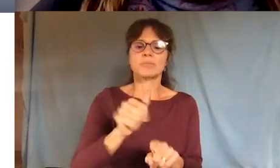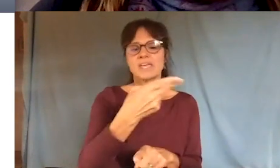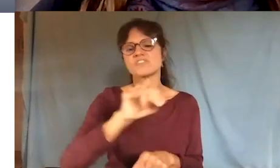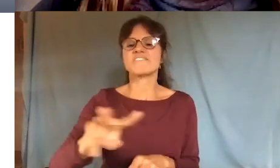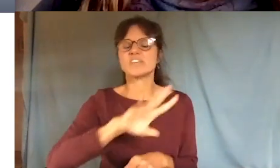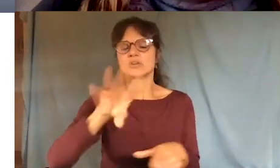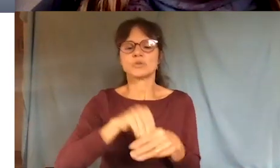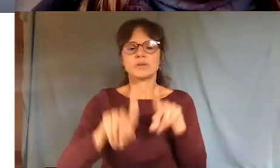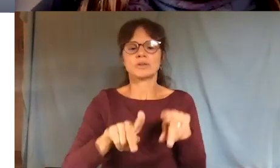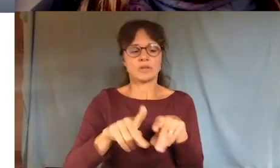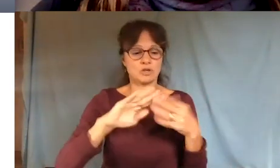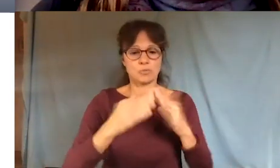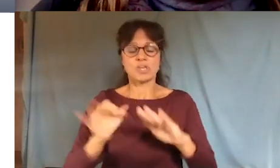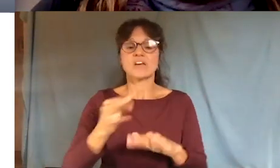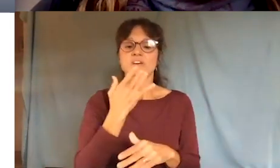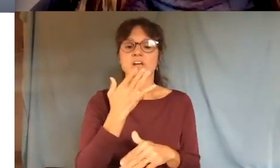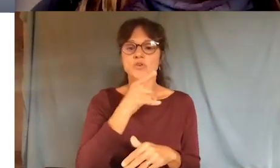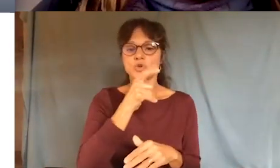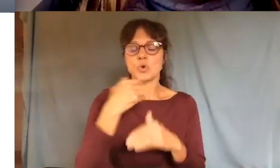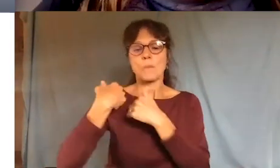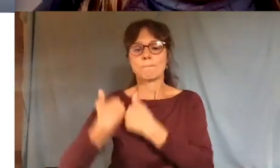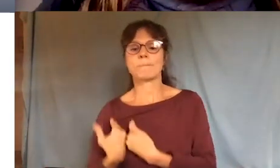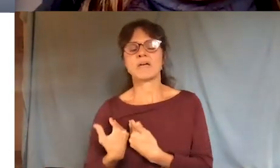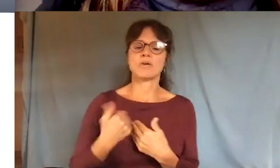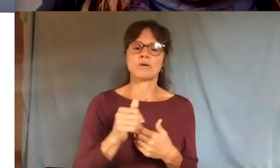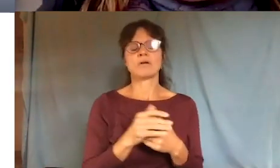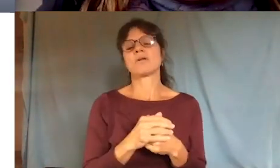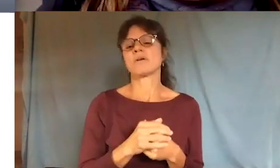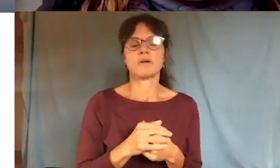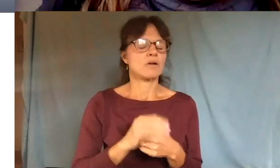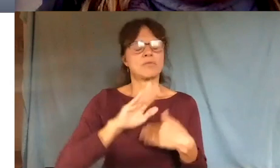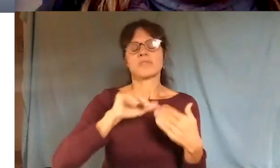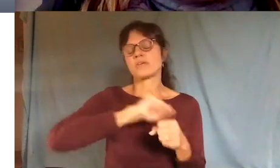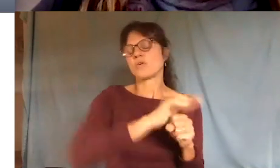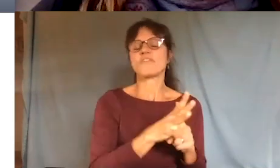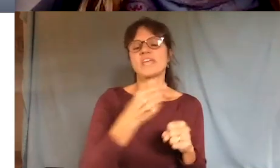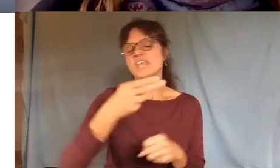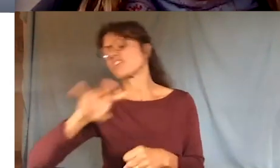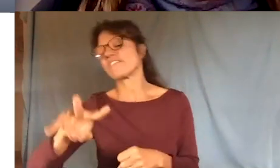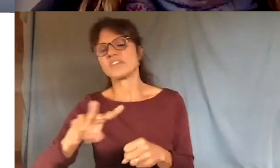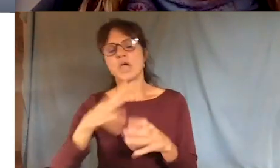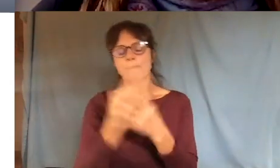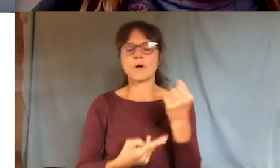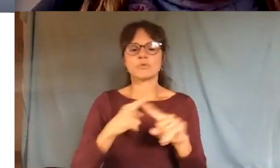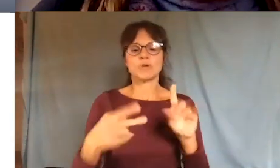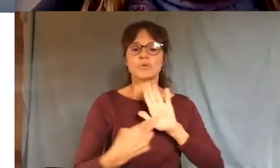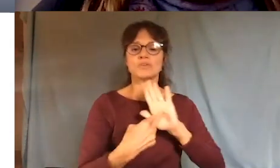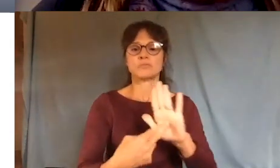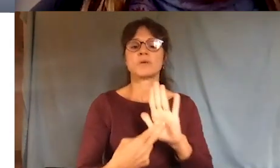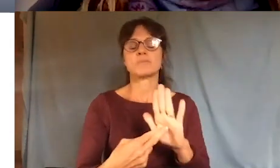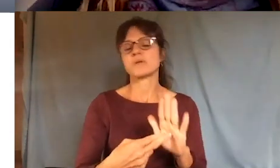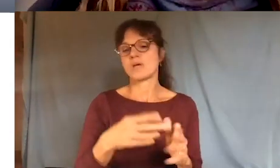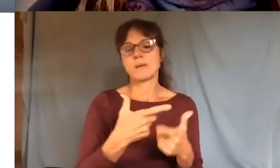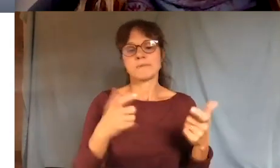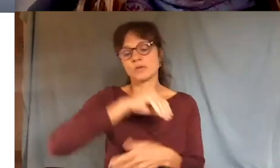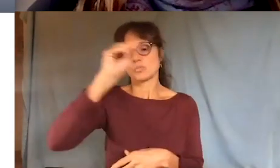of color who not only bear the burden of both the COVID-19 pandemic and the HIV epidemic, but represent a substantial